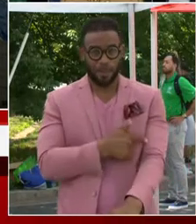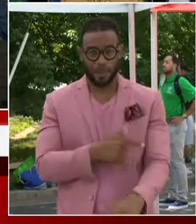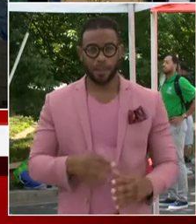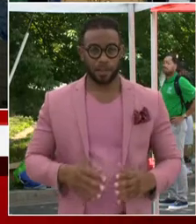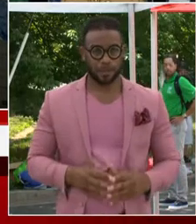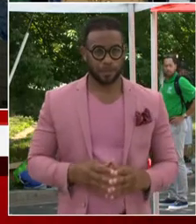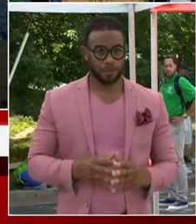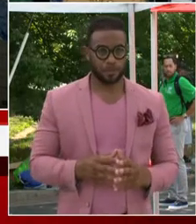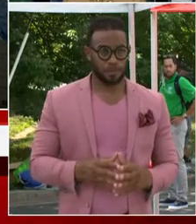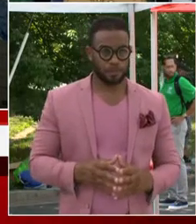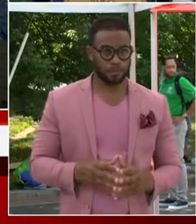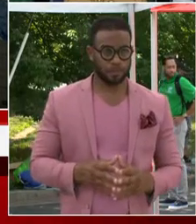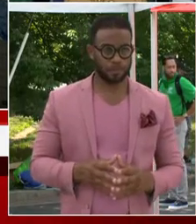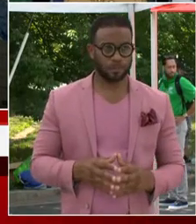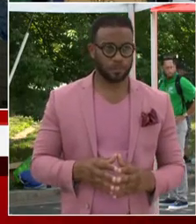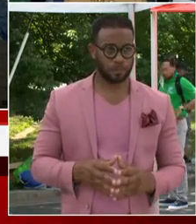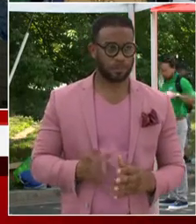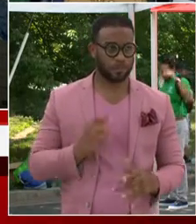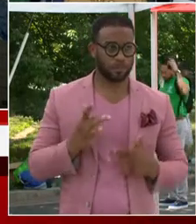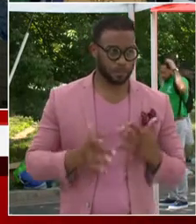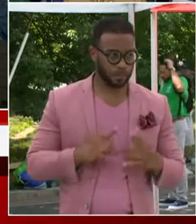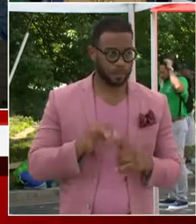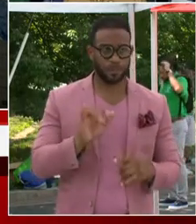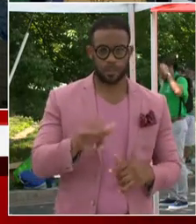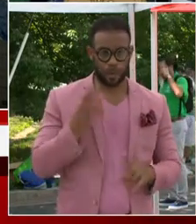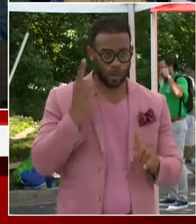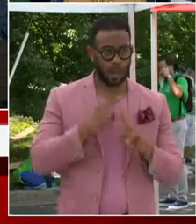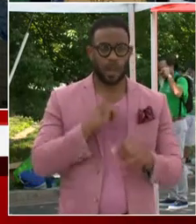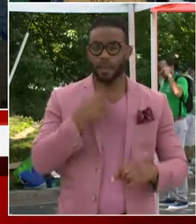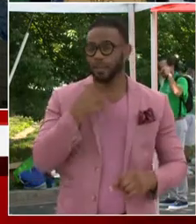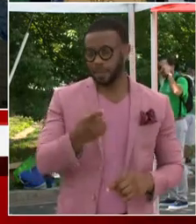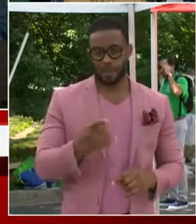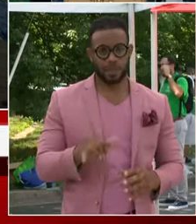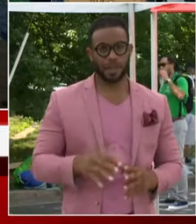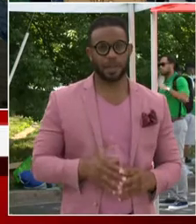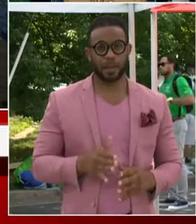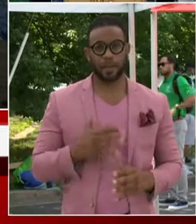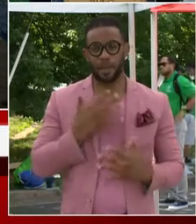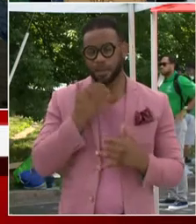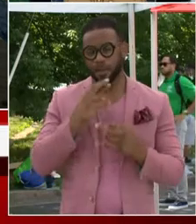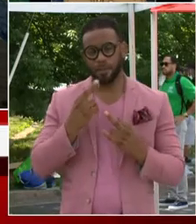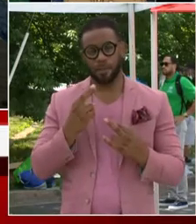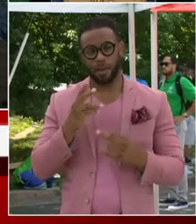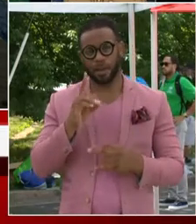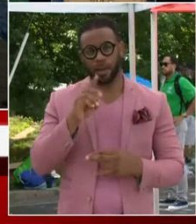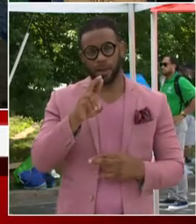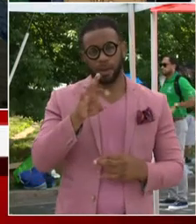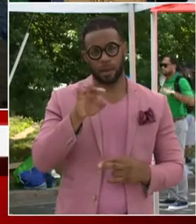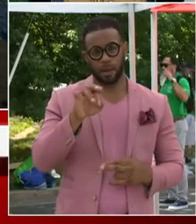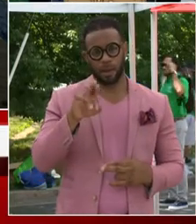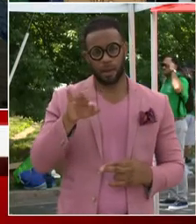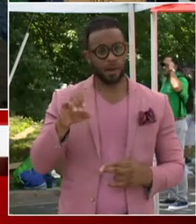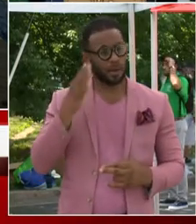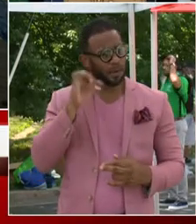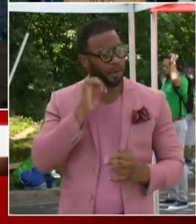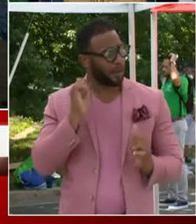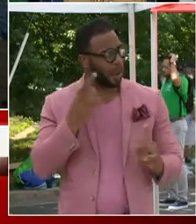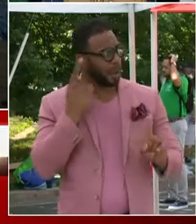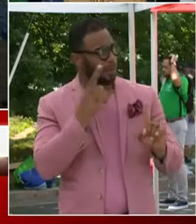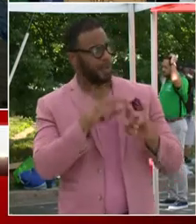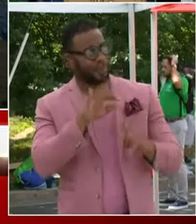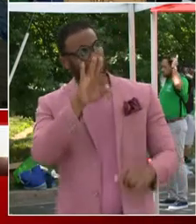vaccinated. We're excited about that goal, but I'll tell you that my dear friend Dr. Fauci said, well, why aren't we all